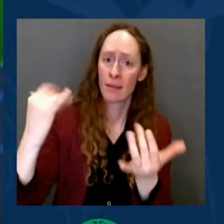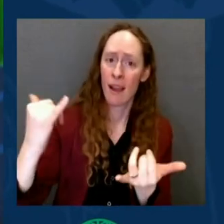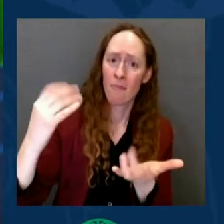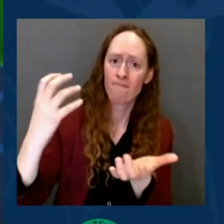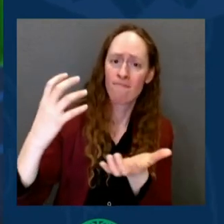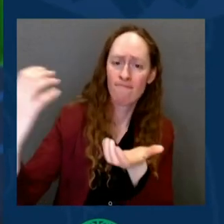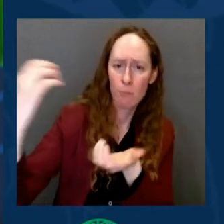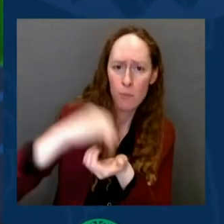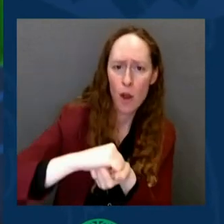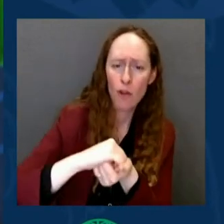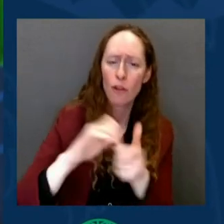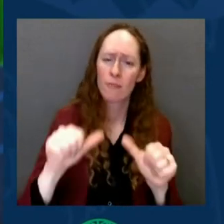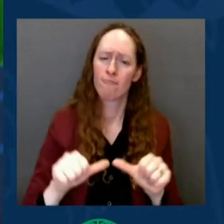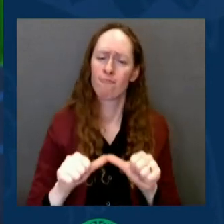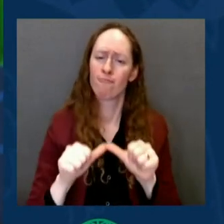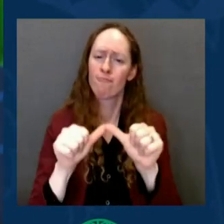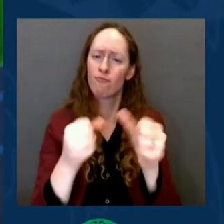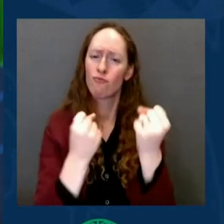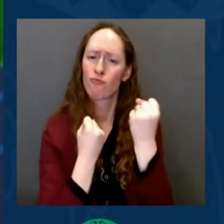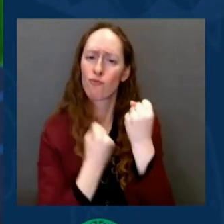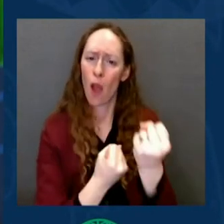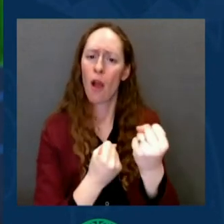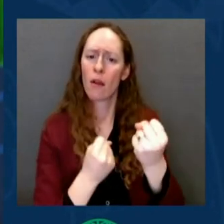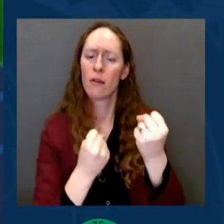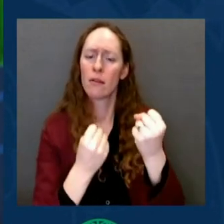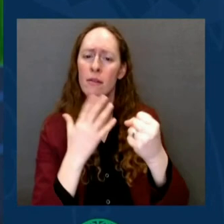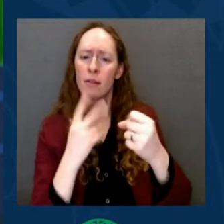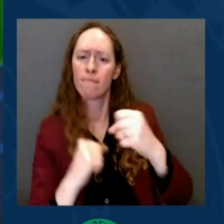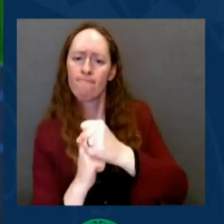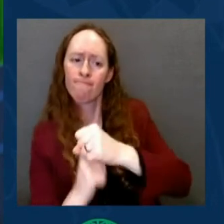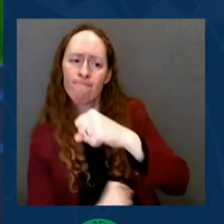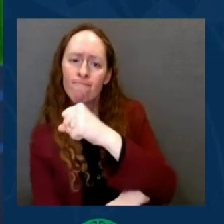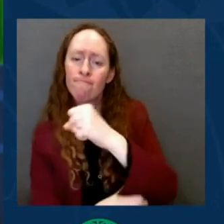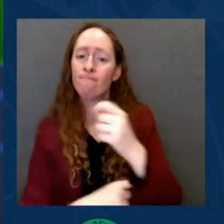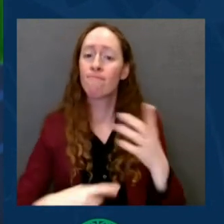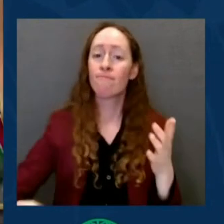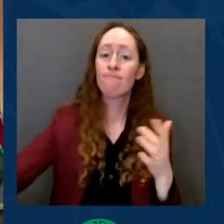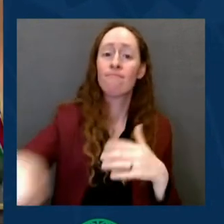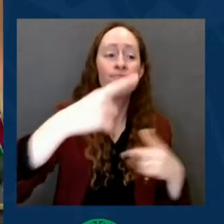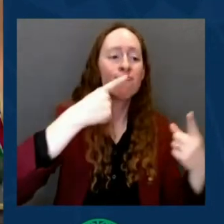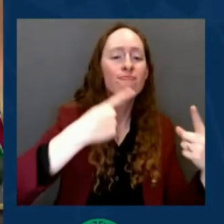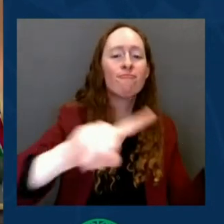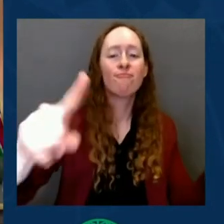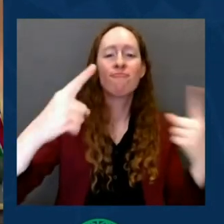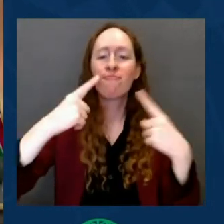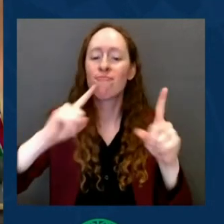and shared prosperity for our people.